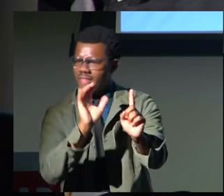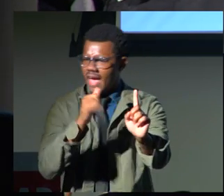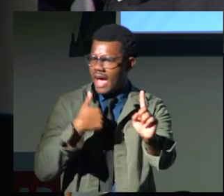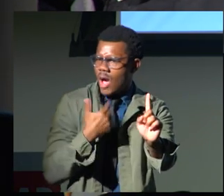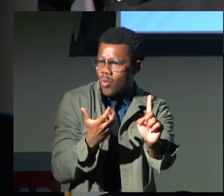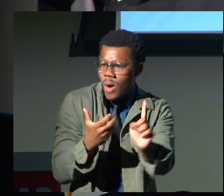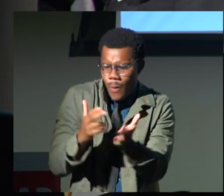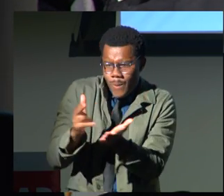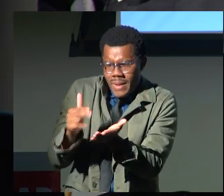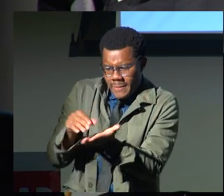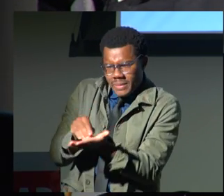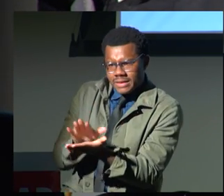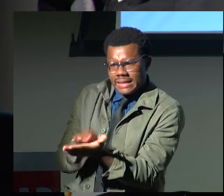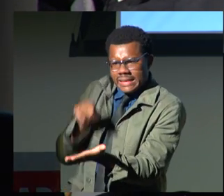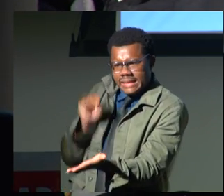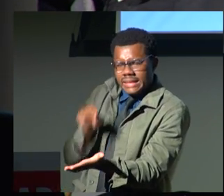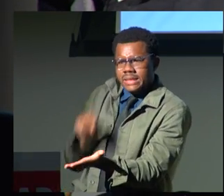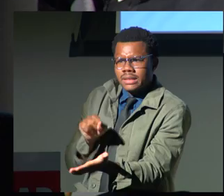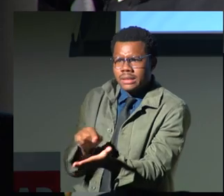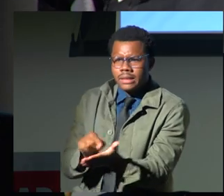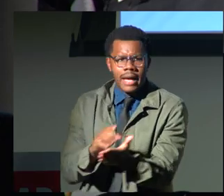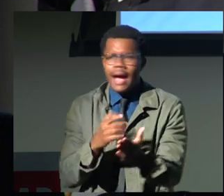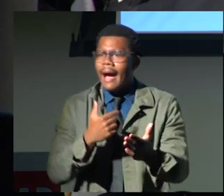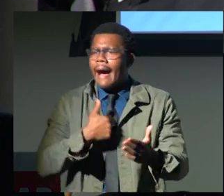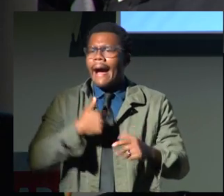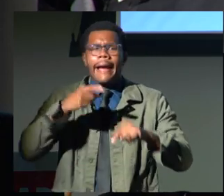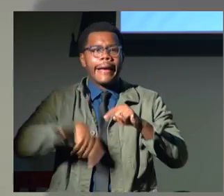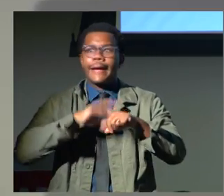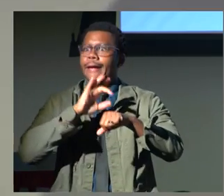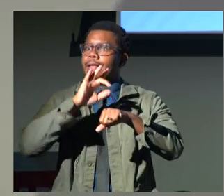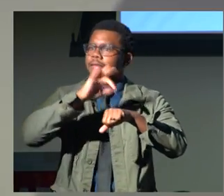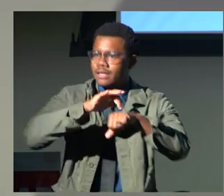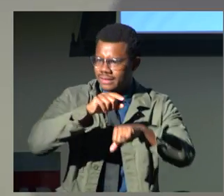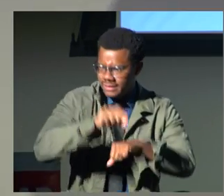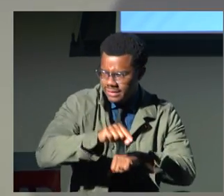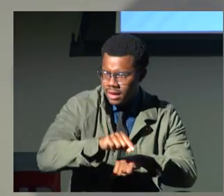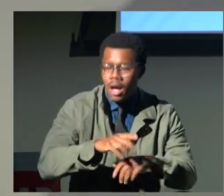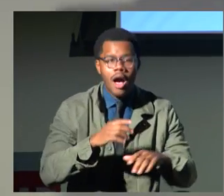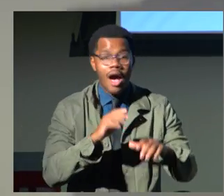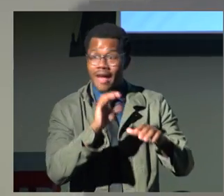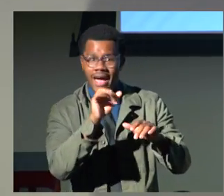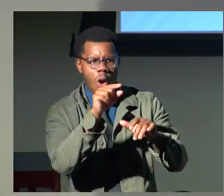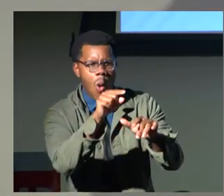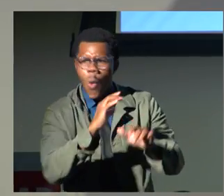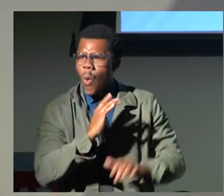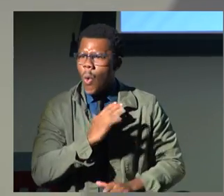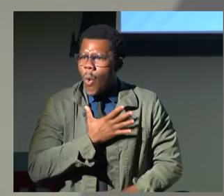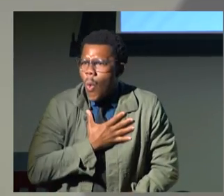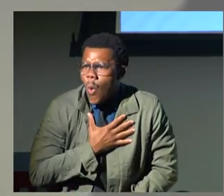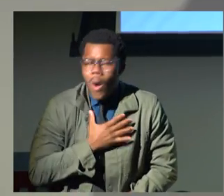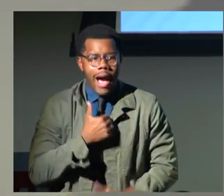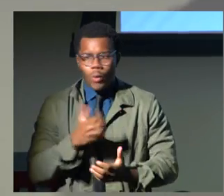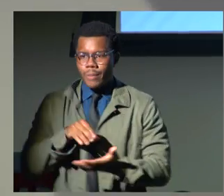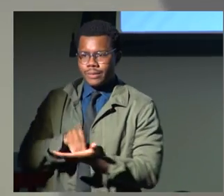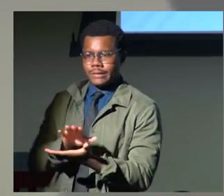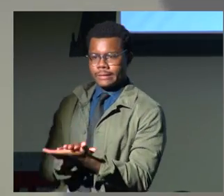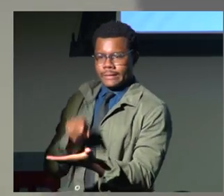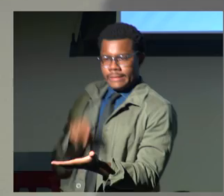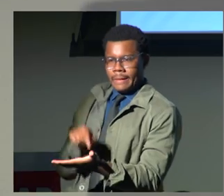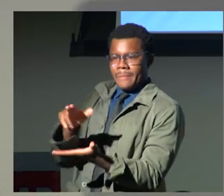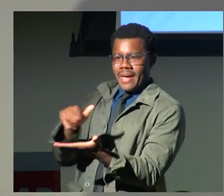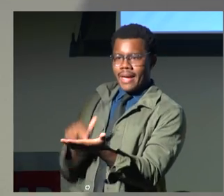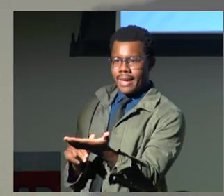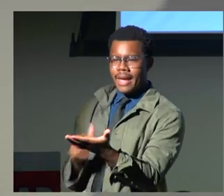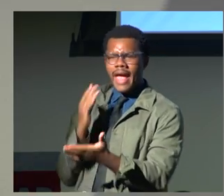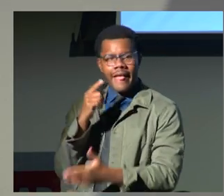feeling, that intangible substance. That is what intrigues me. Because that to me is